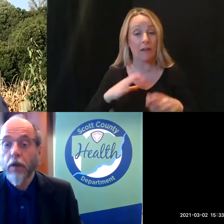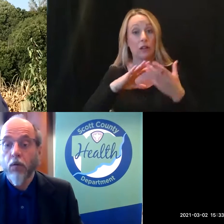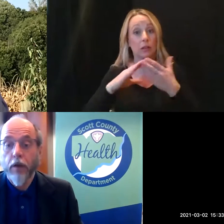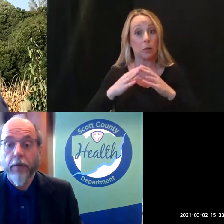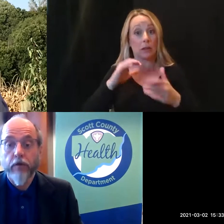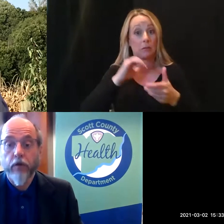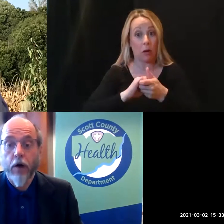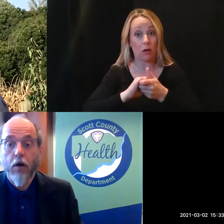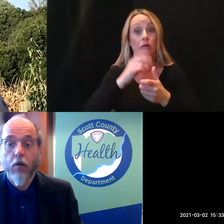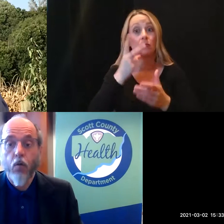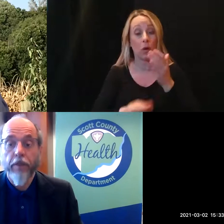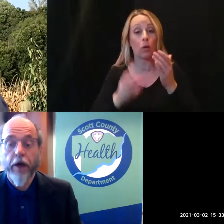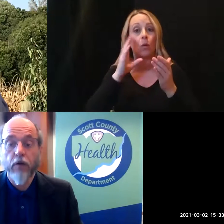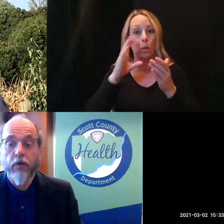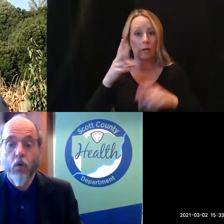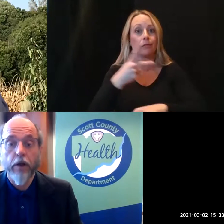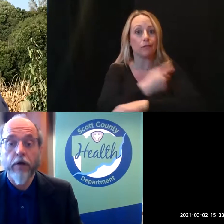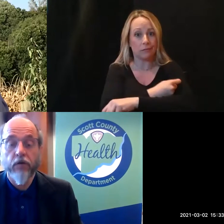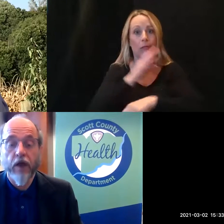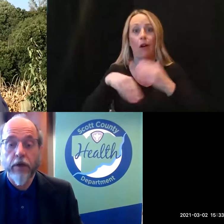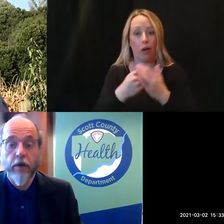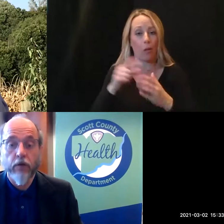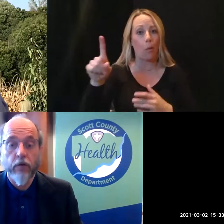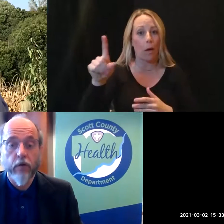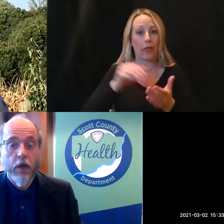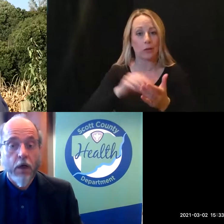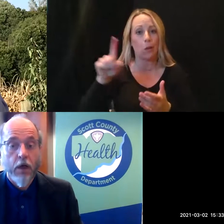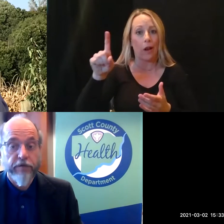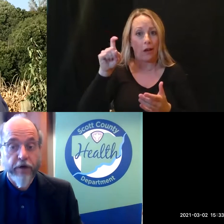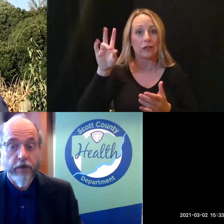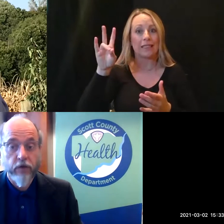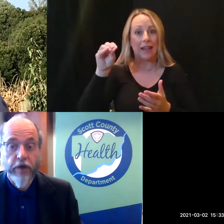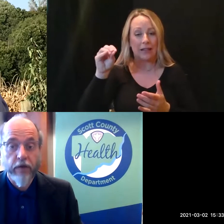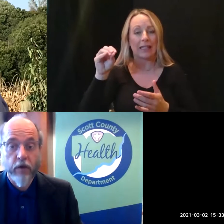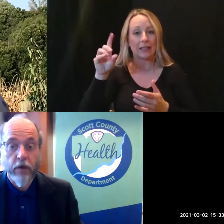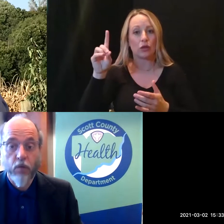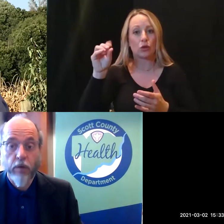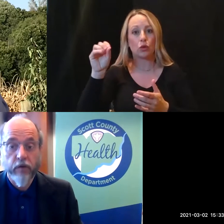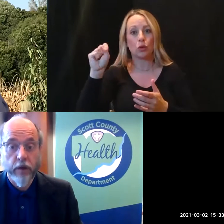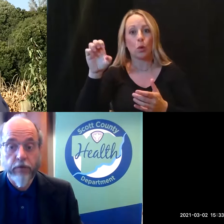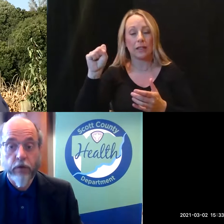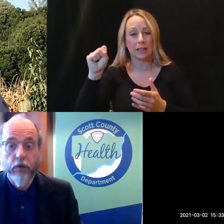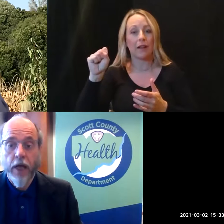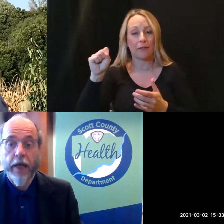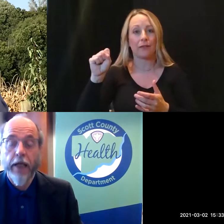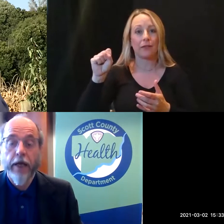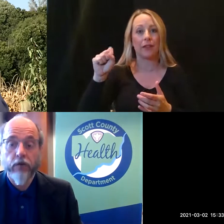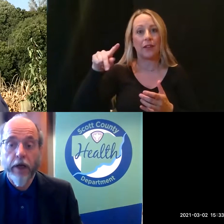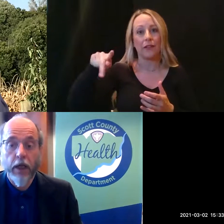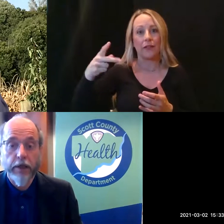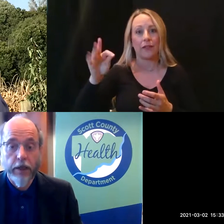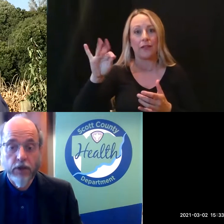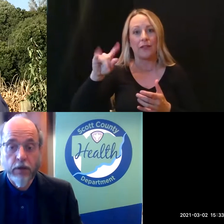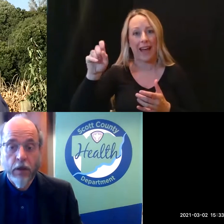partners will administer all 1,170 doses of Pfizer vaccine we received through an